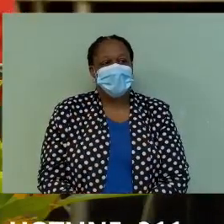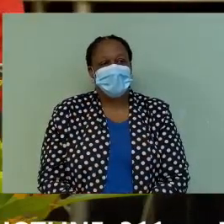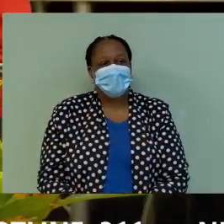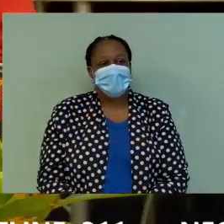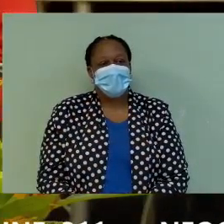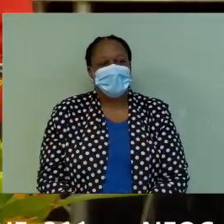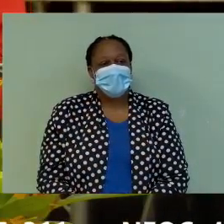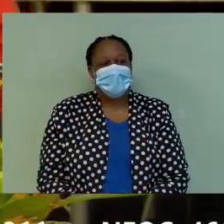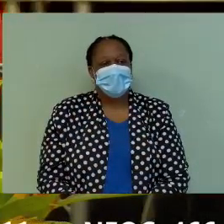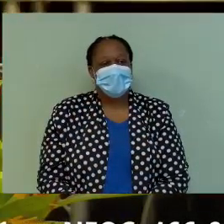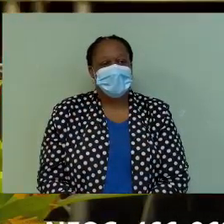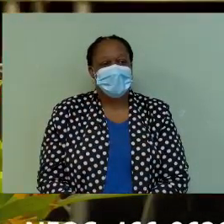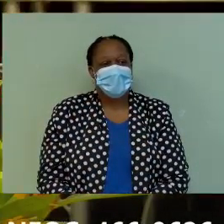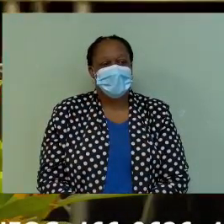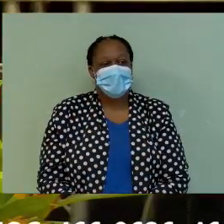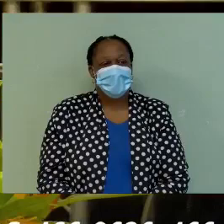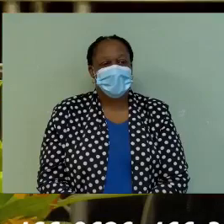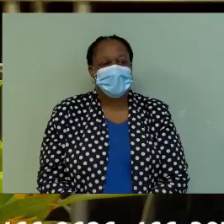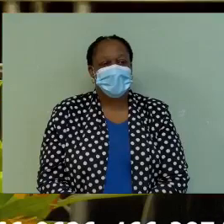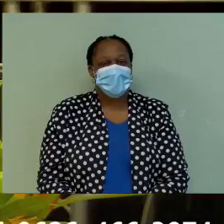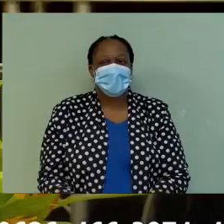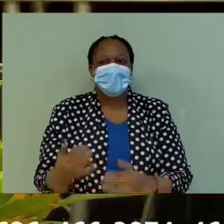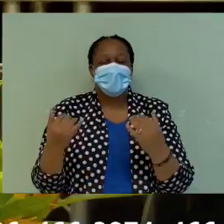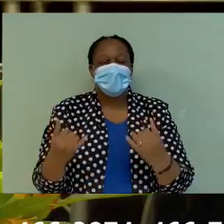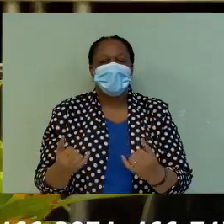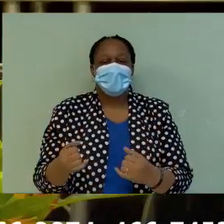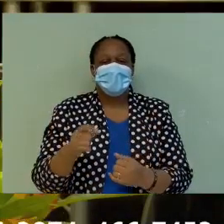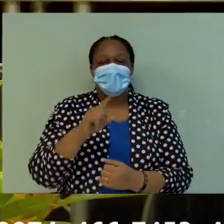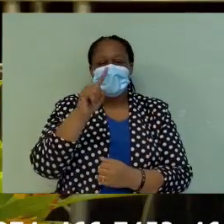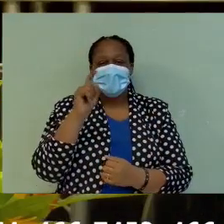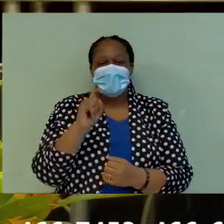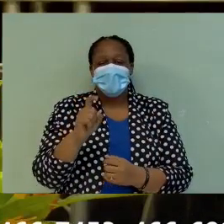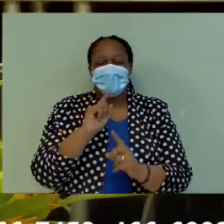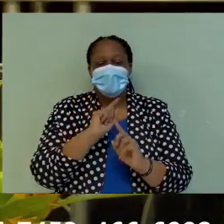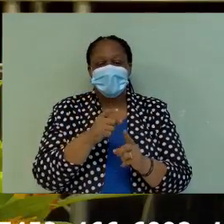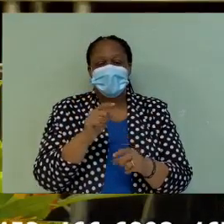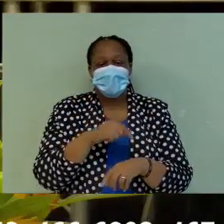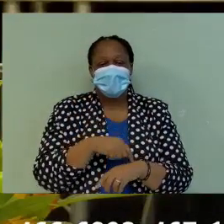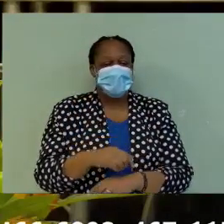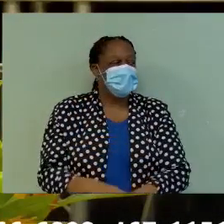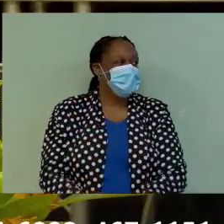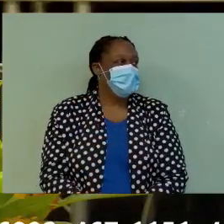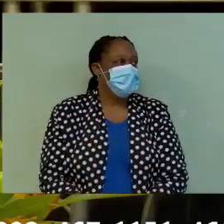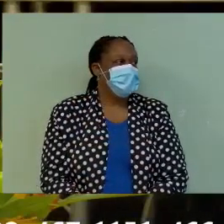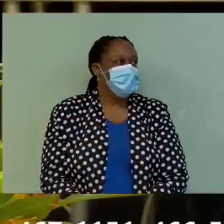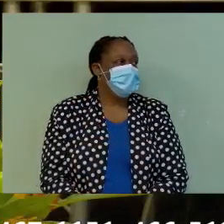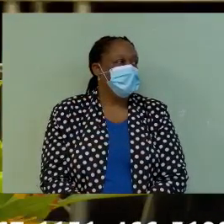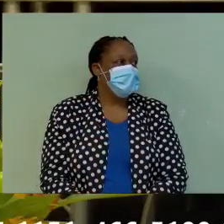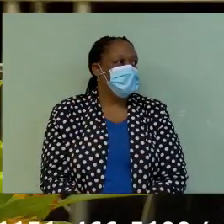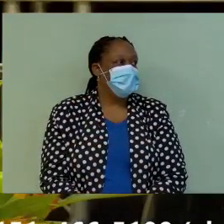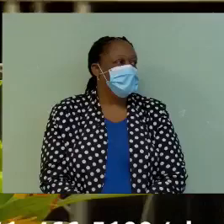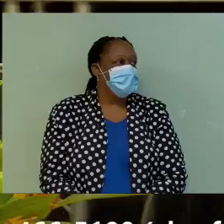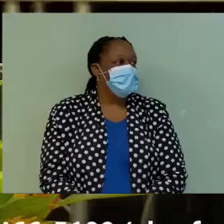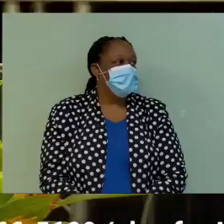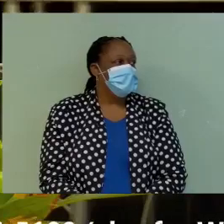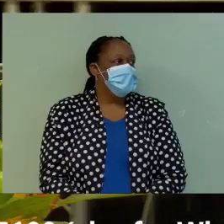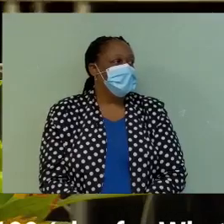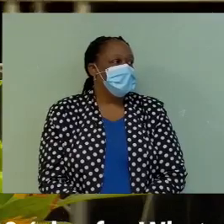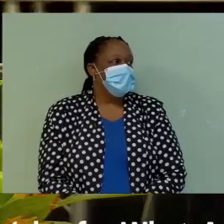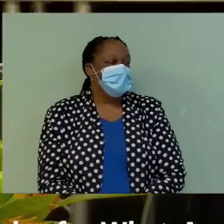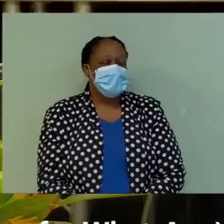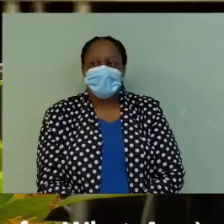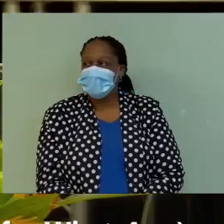We've now come to the question and answer segment. The first two questions are for our